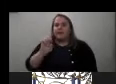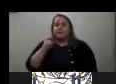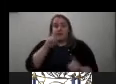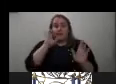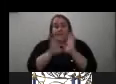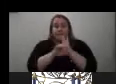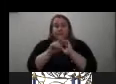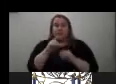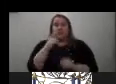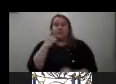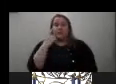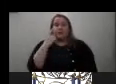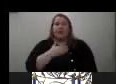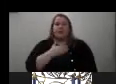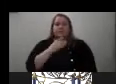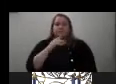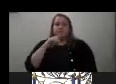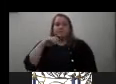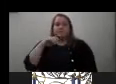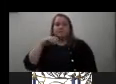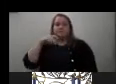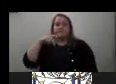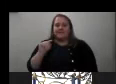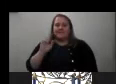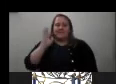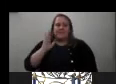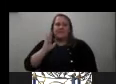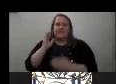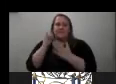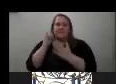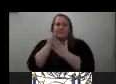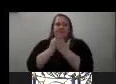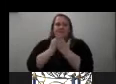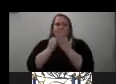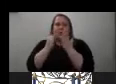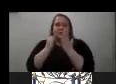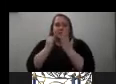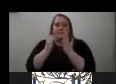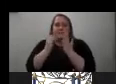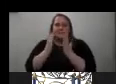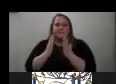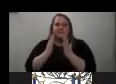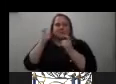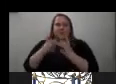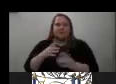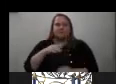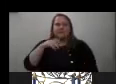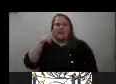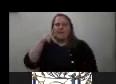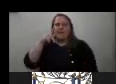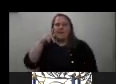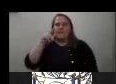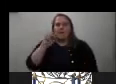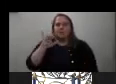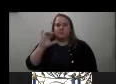our former, of PBT's former artistic director, Patricia Wilde, who was also one of Balanchine's